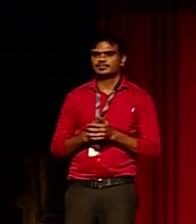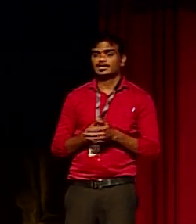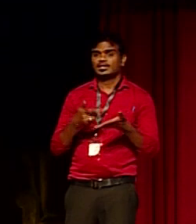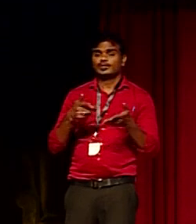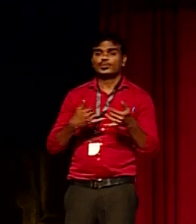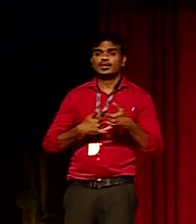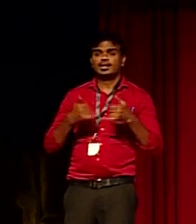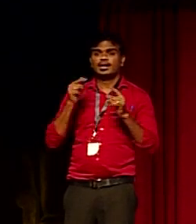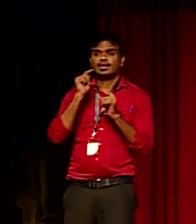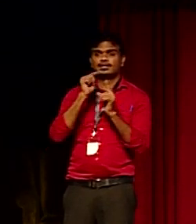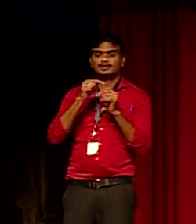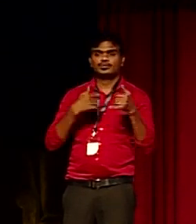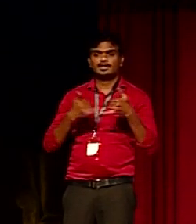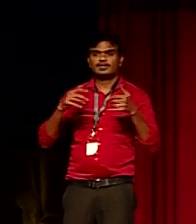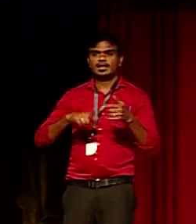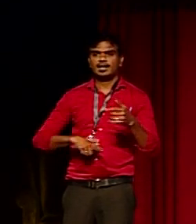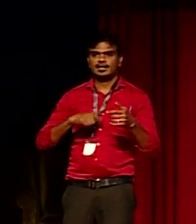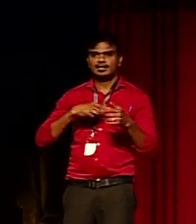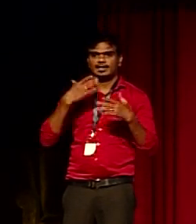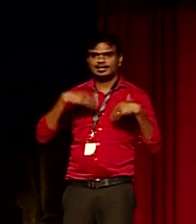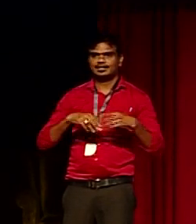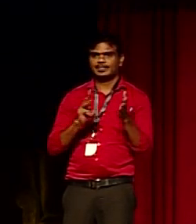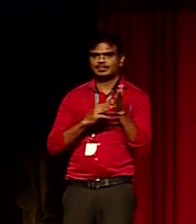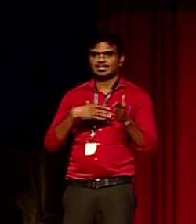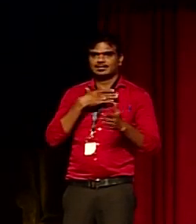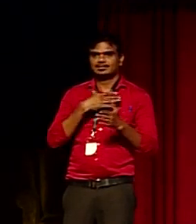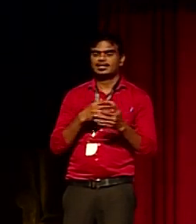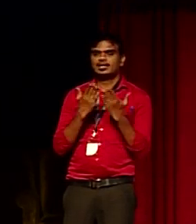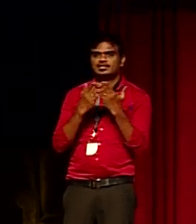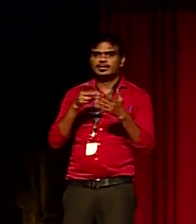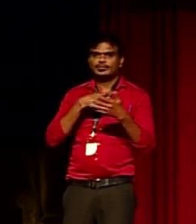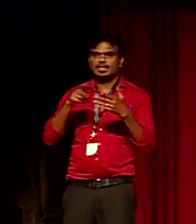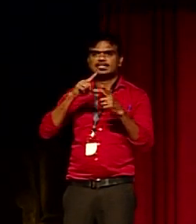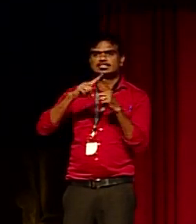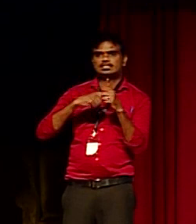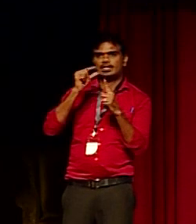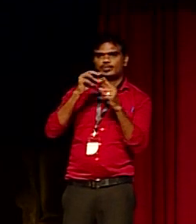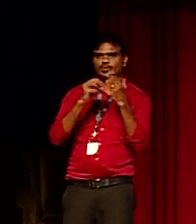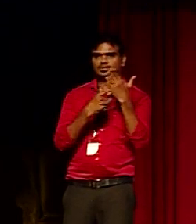Indian Institute of Health Management Research to study the impact of the Jaipur limb.